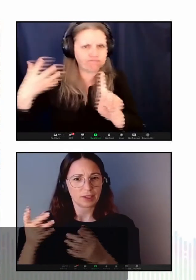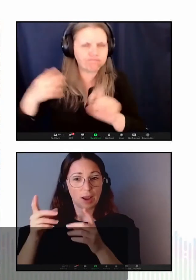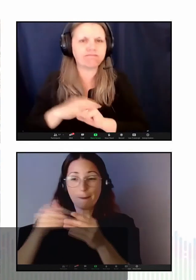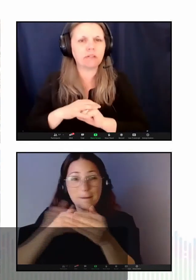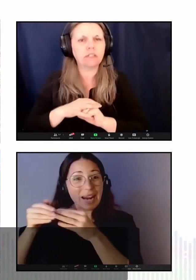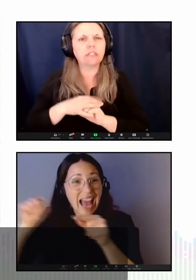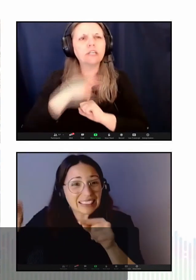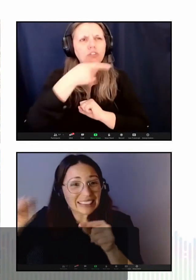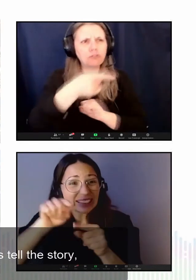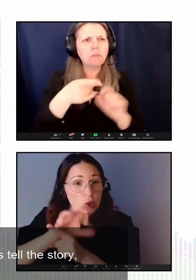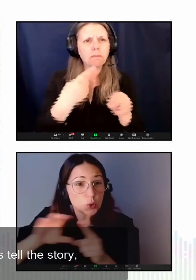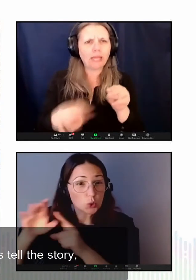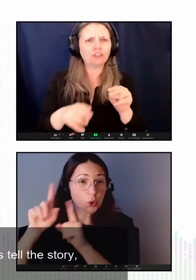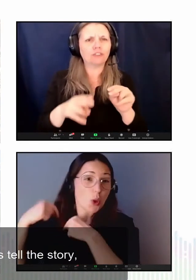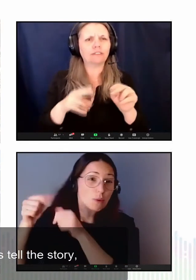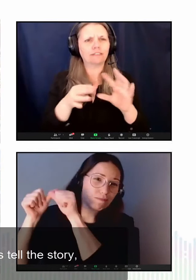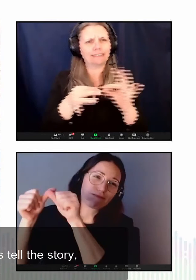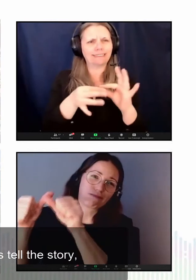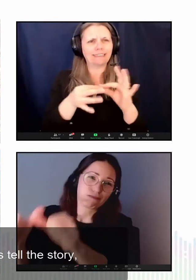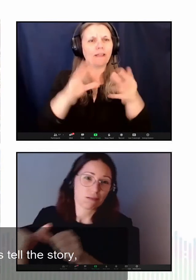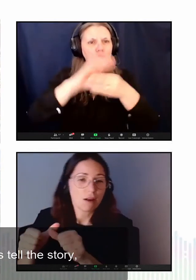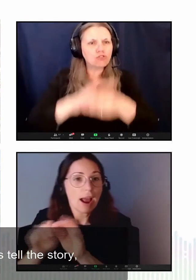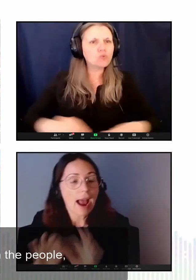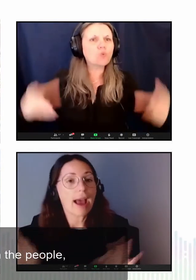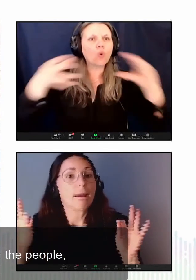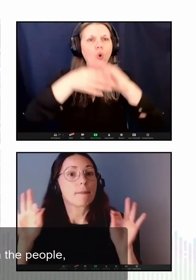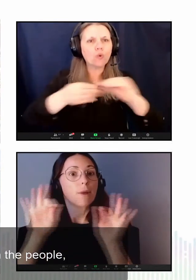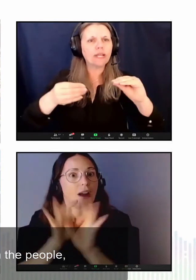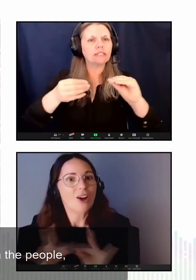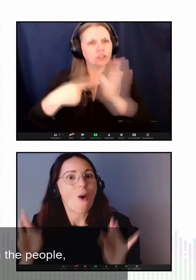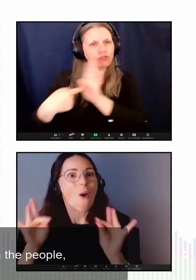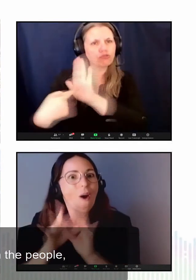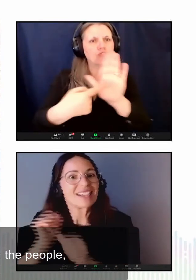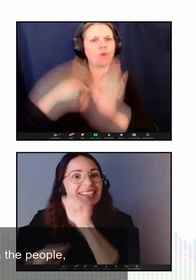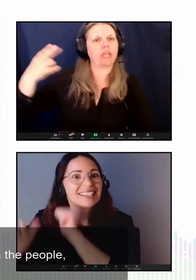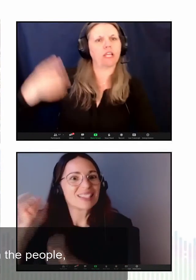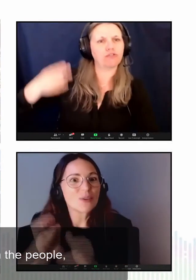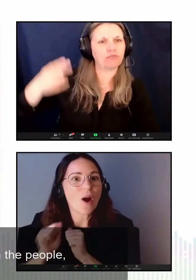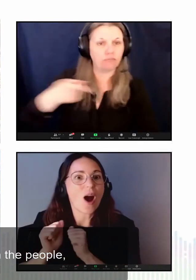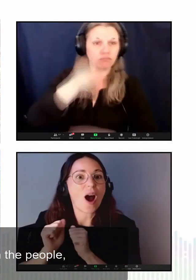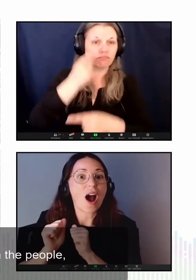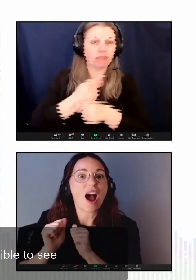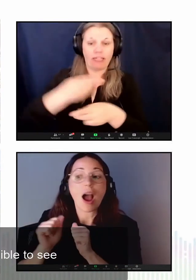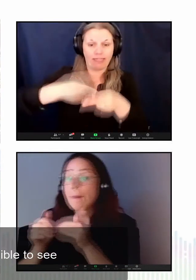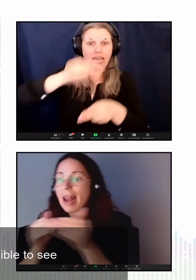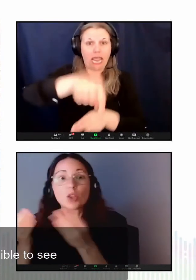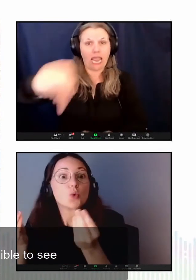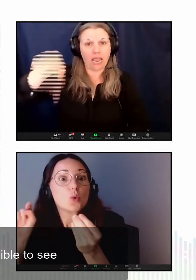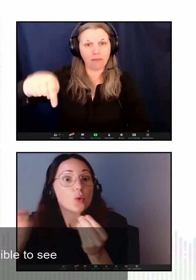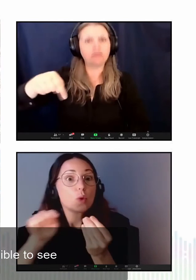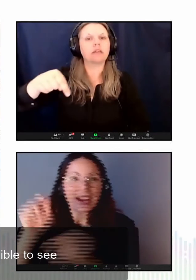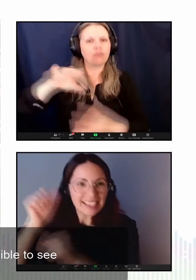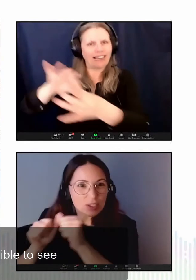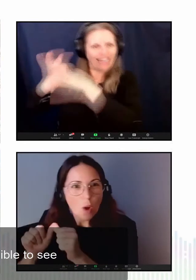storytelling, and it seems that so many of those place names actually they tell the story, they hold the story of the relationship of the people with those places, with